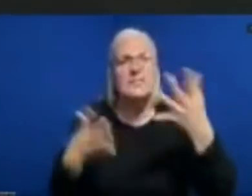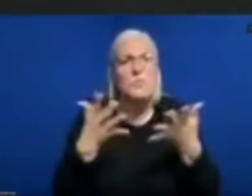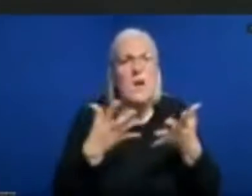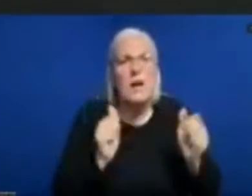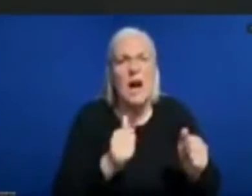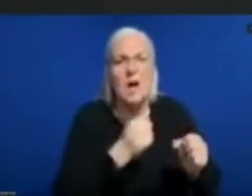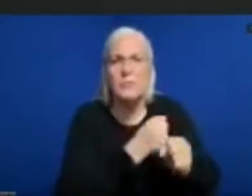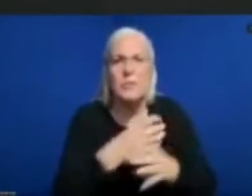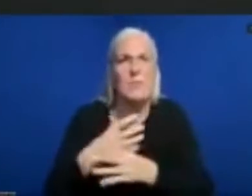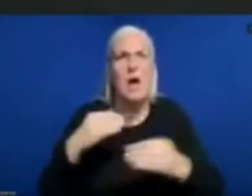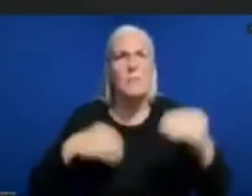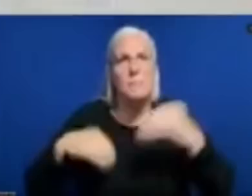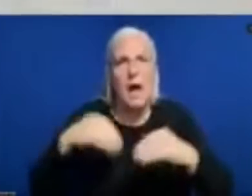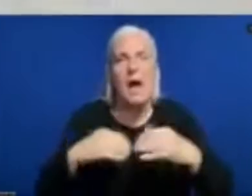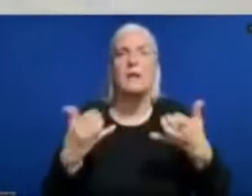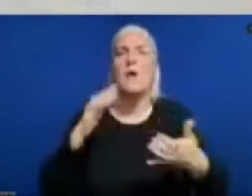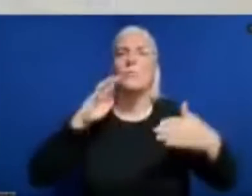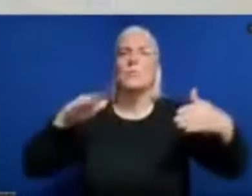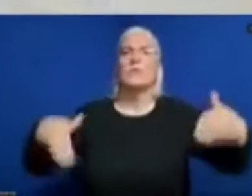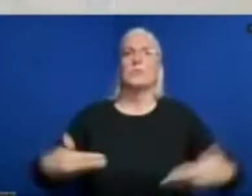meteorologist, Joseph Goudsward.